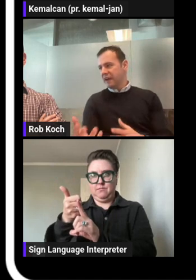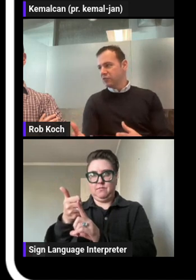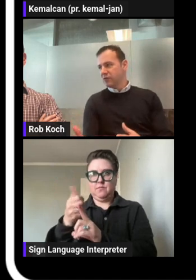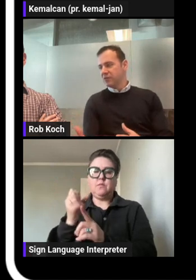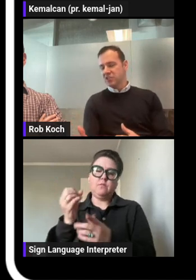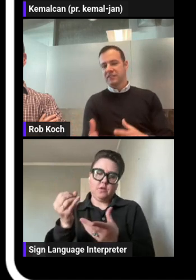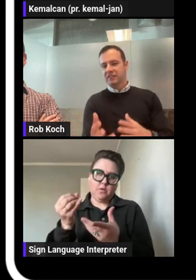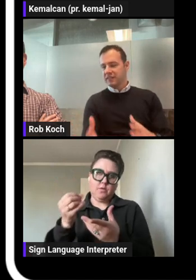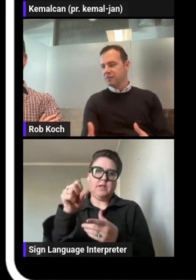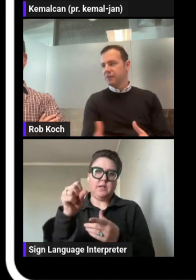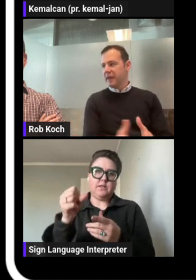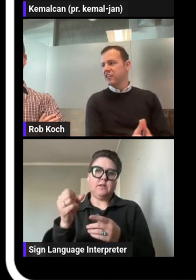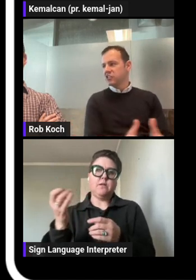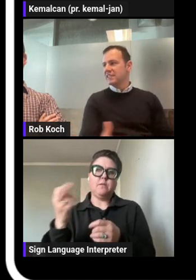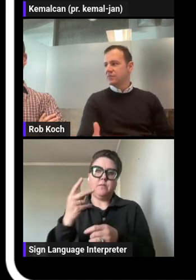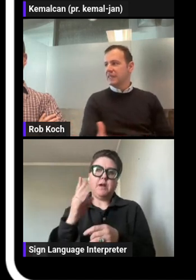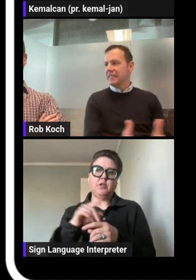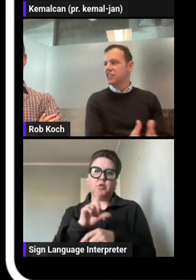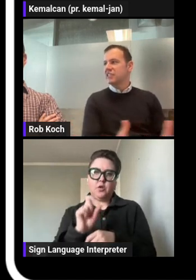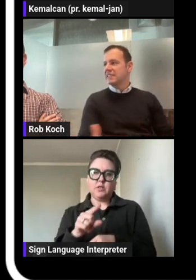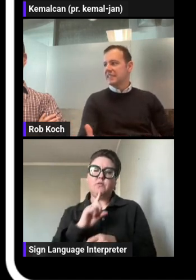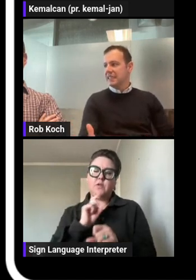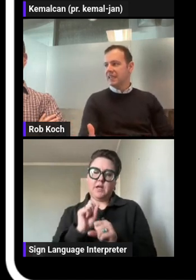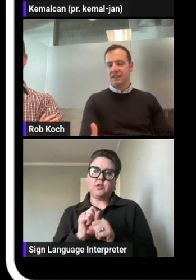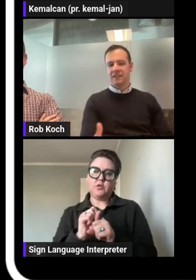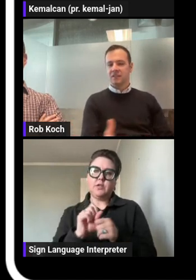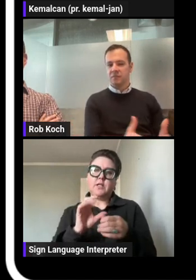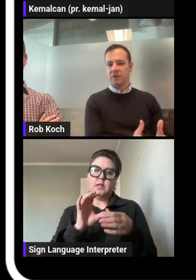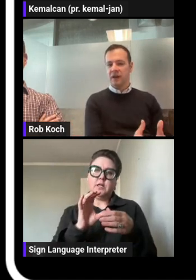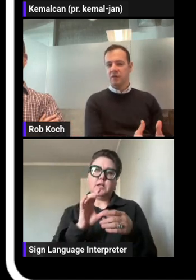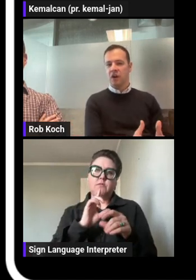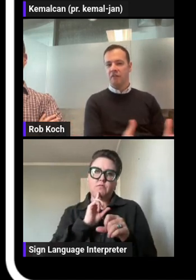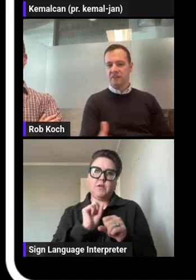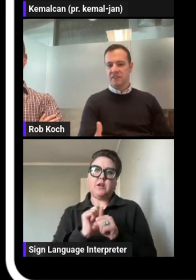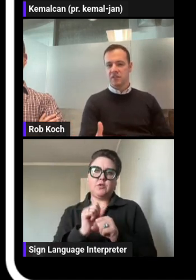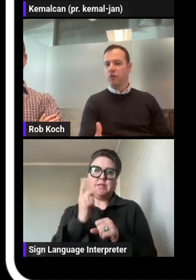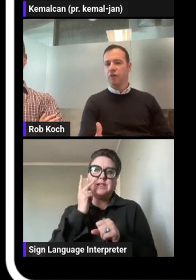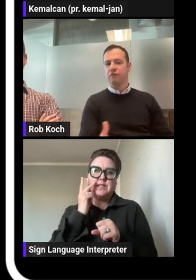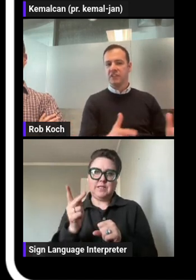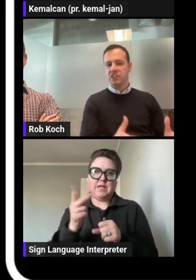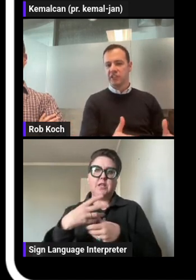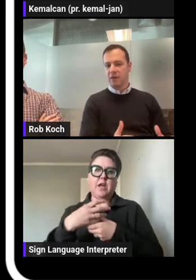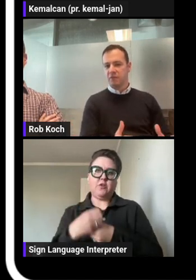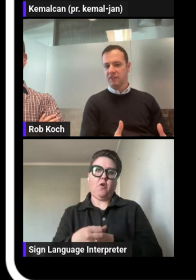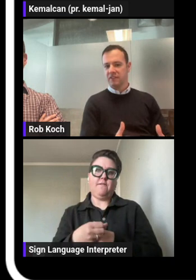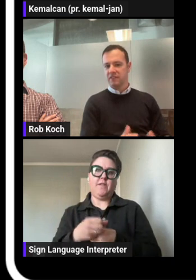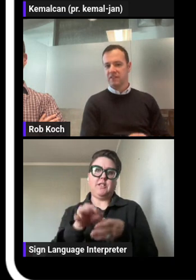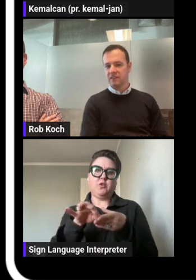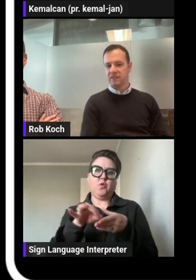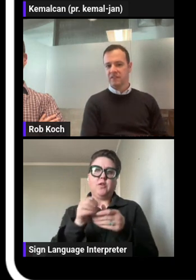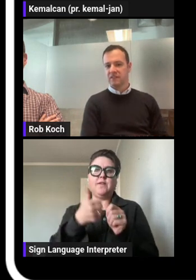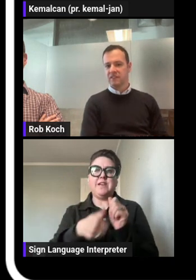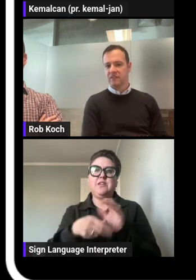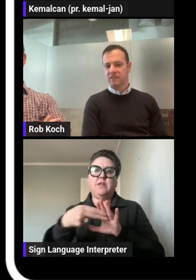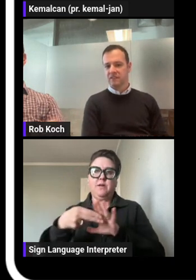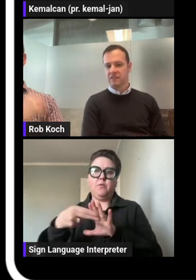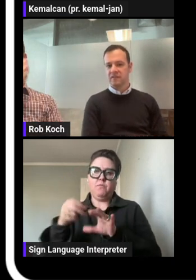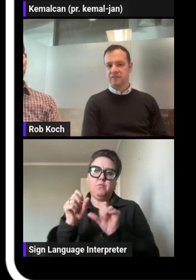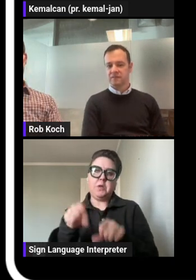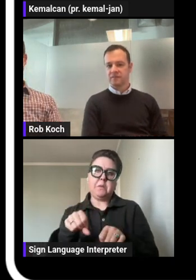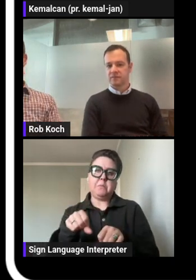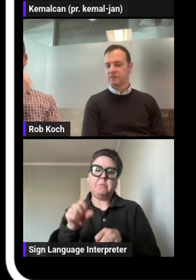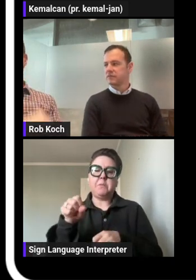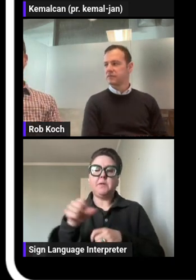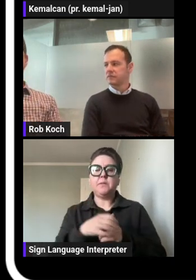So yeah, back to your question, we can actually see the confidence score of each label.